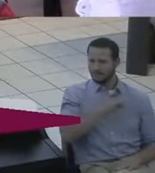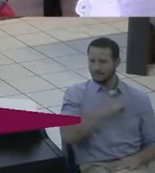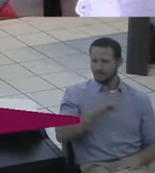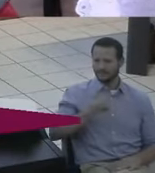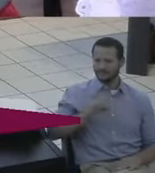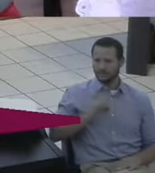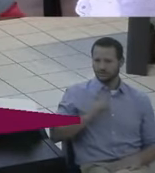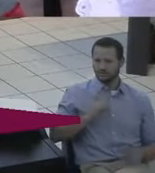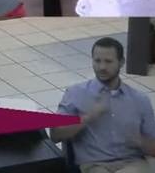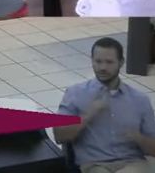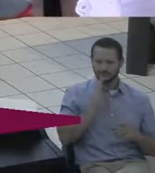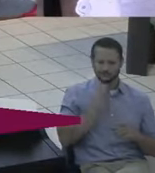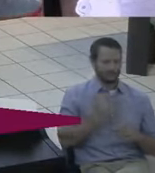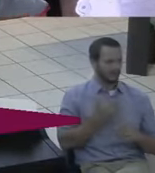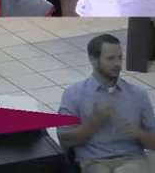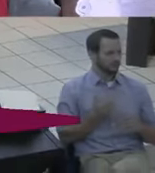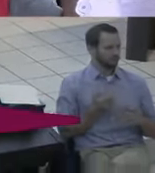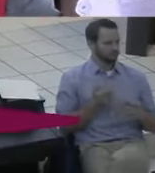church.